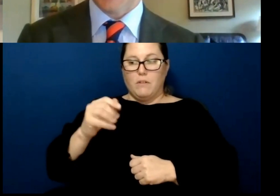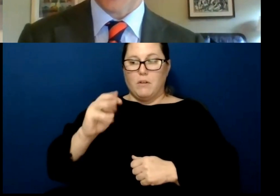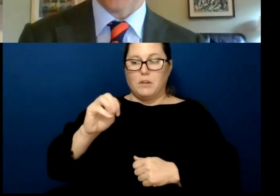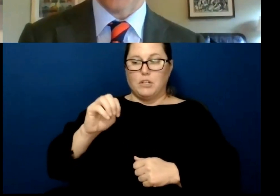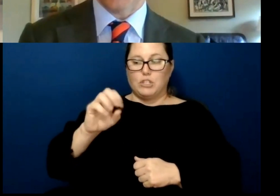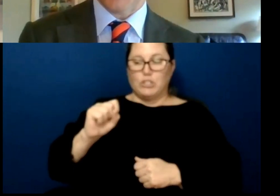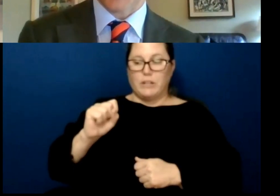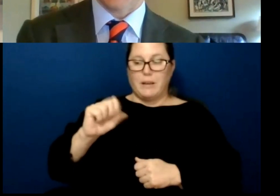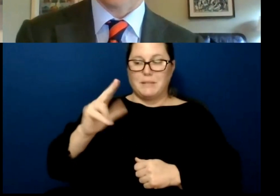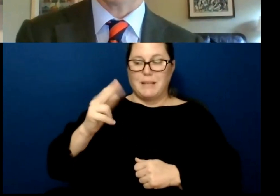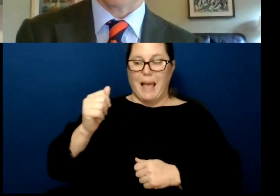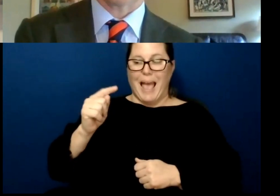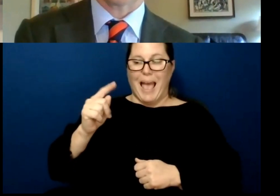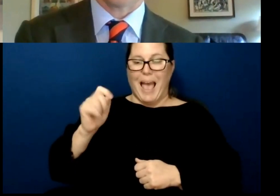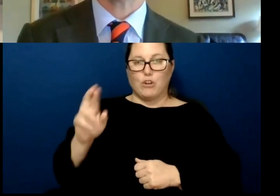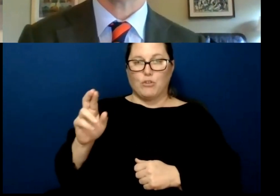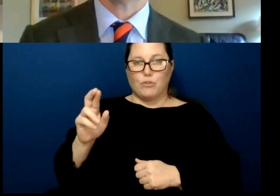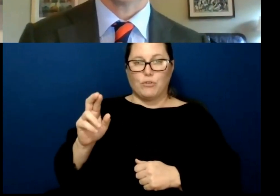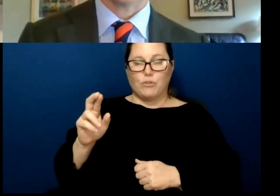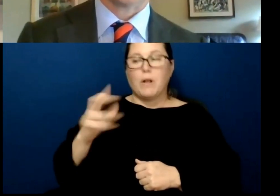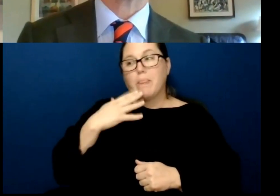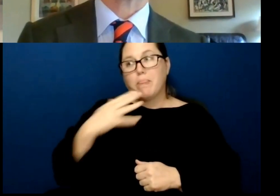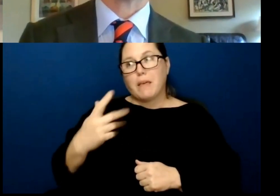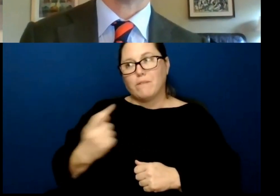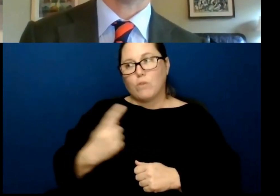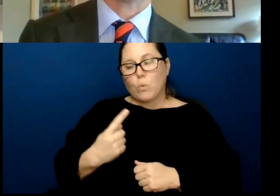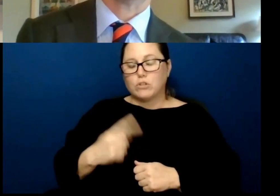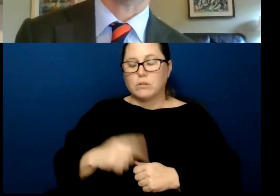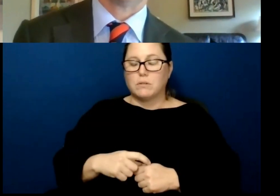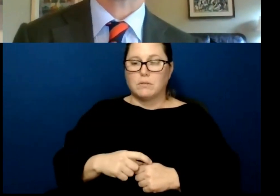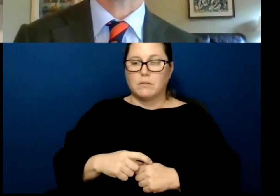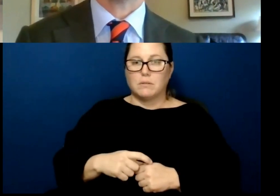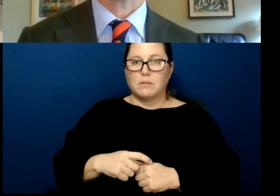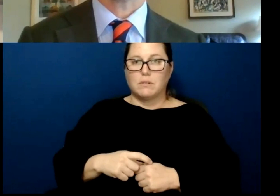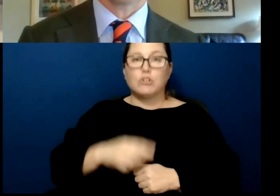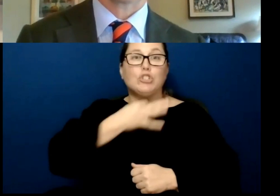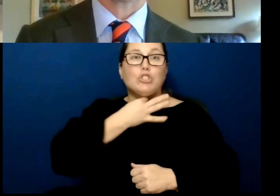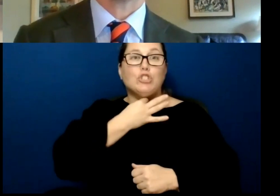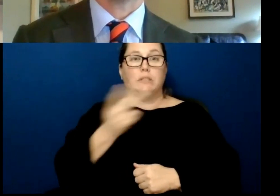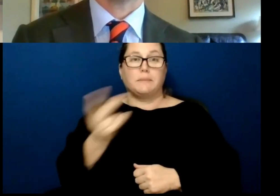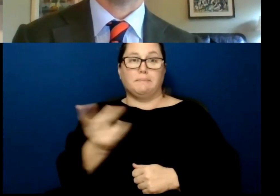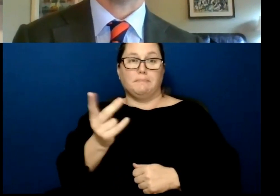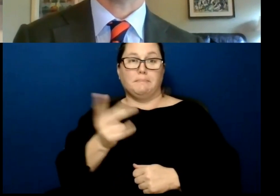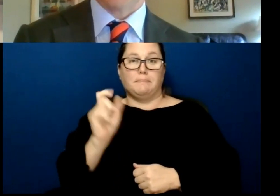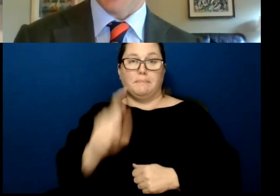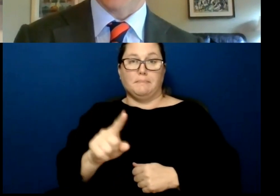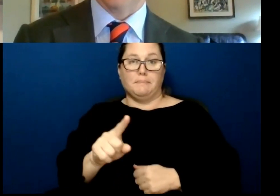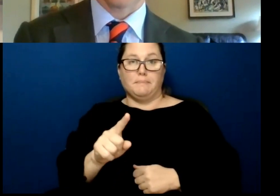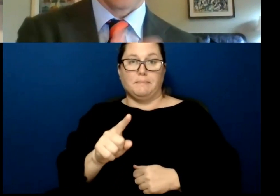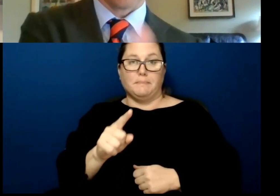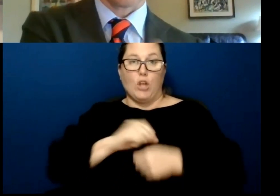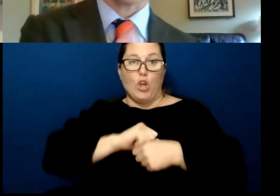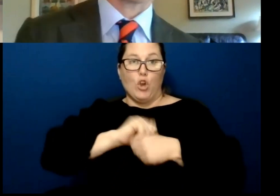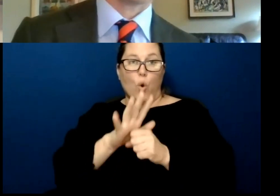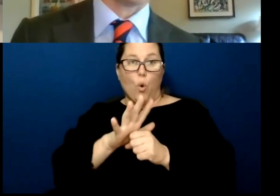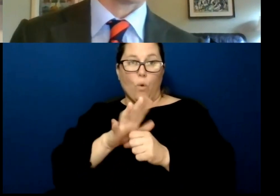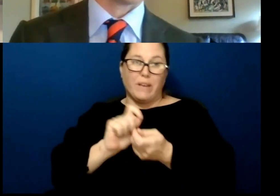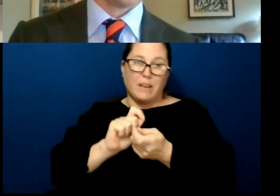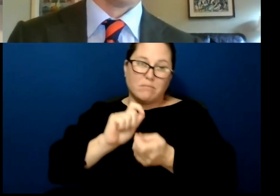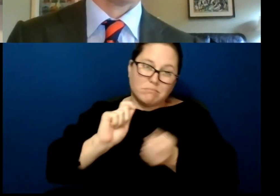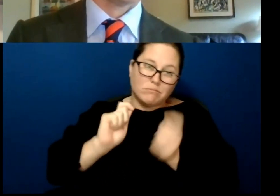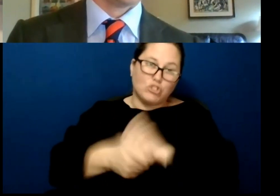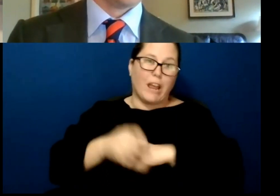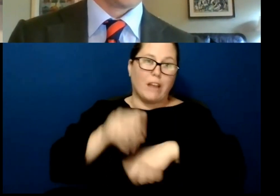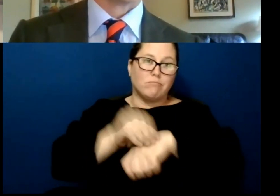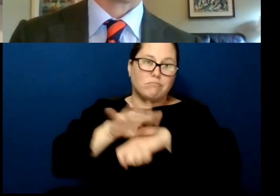where you attend school, Mr. Hatter, but thank you for the question. How has COVID changed the way you work every day? Start with Mr. Fermil